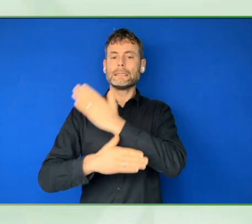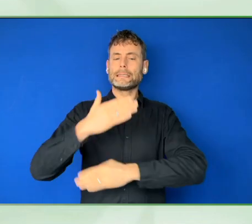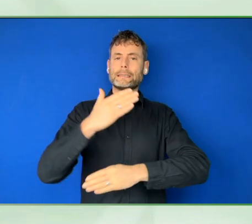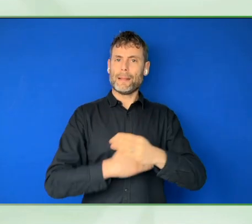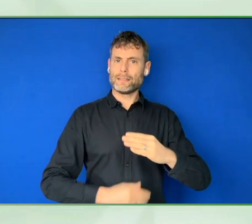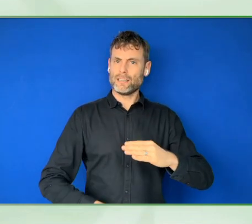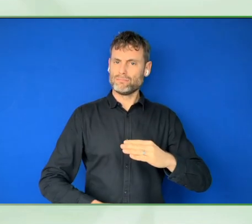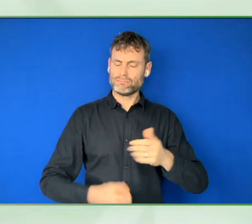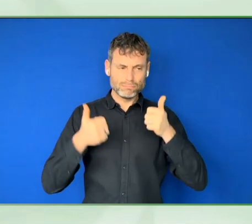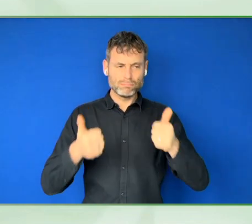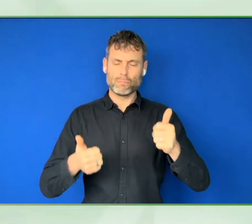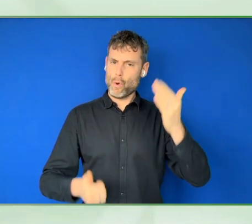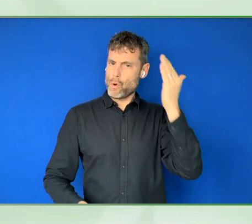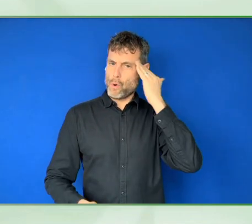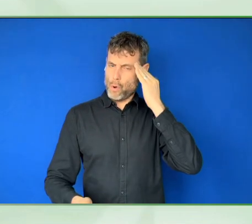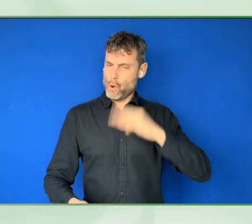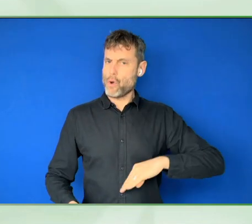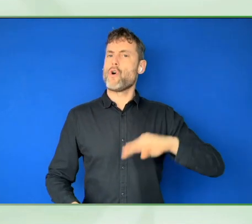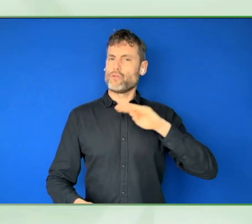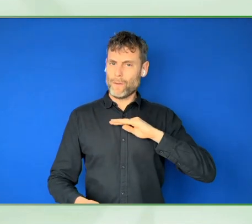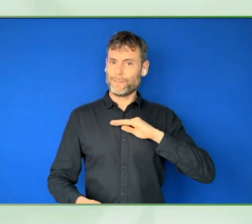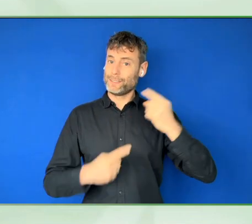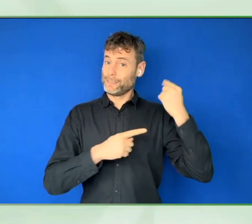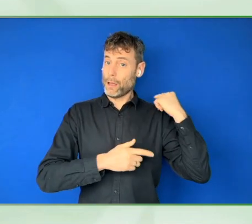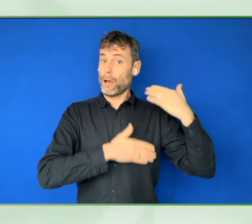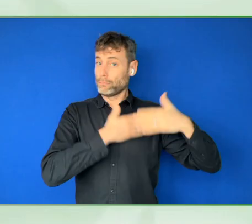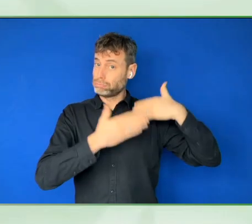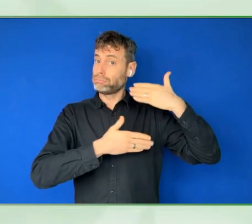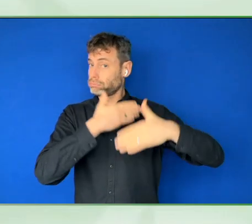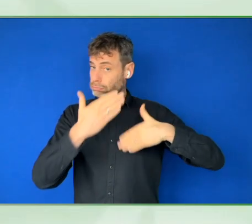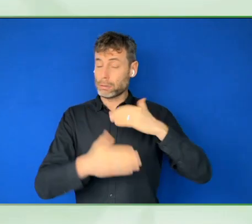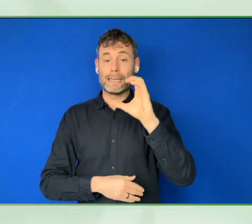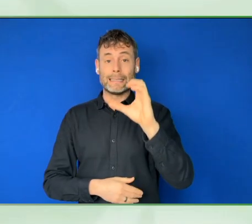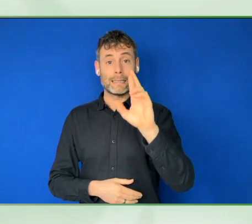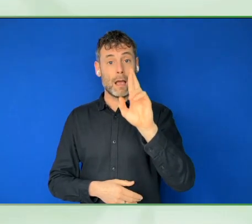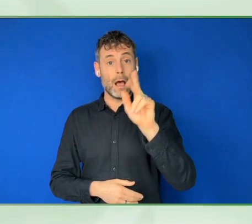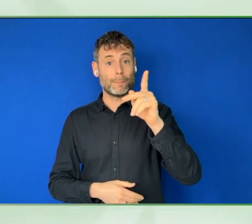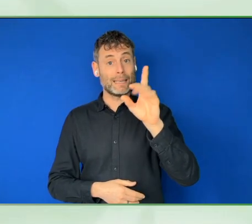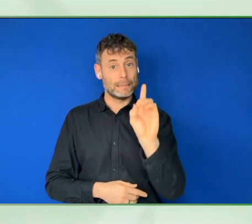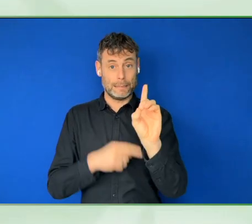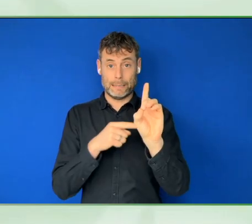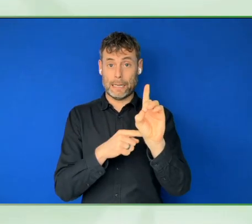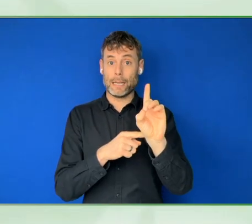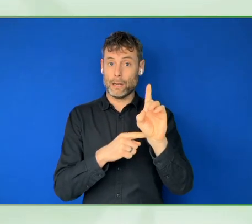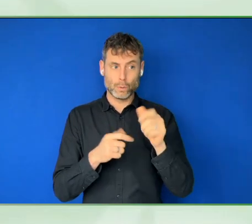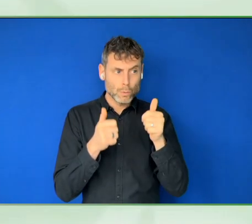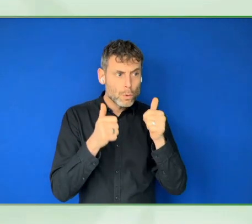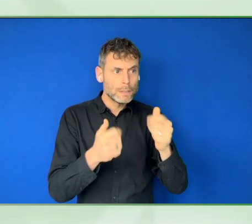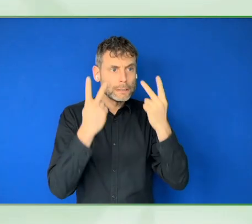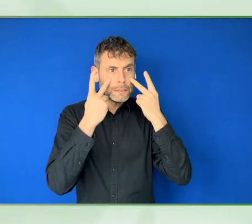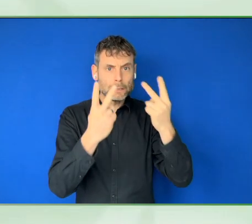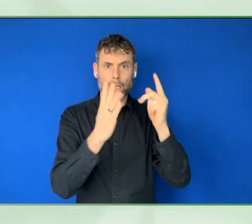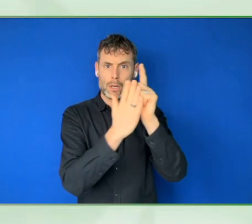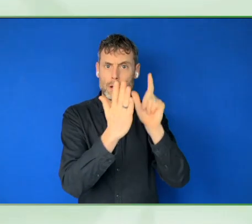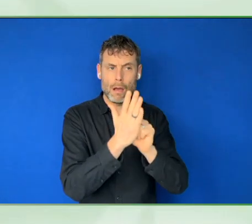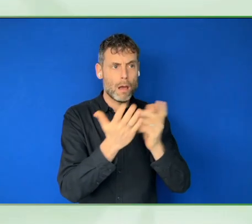And then, of course, the CRPD comes through, hugely significant, even if not directly applicable to the private sector. But as we moved away